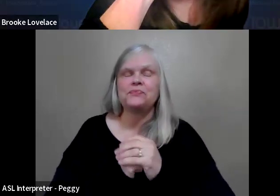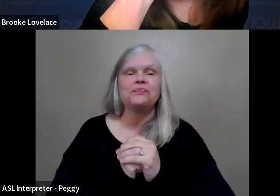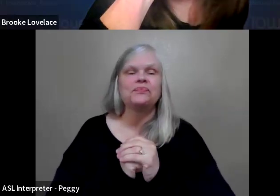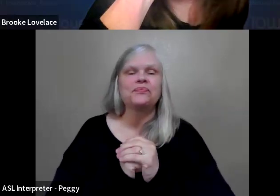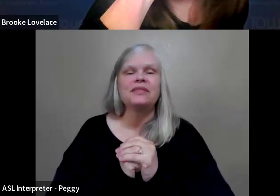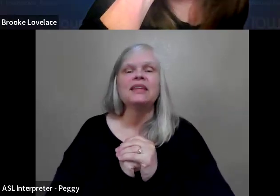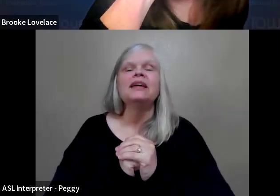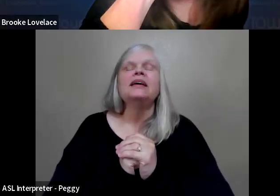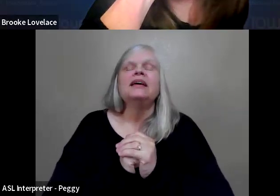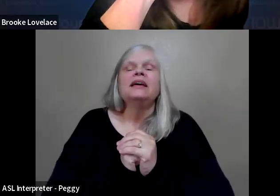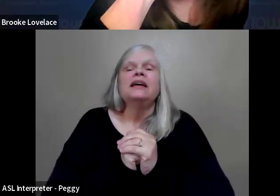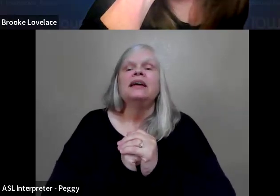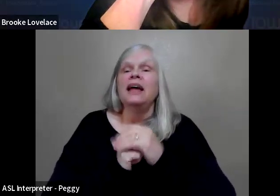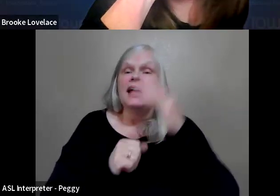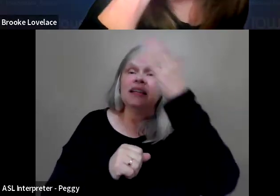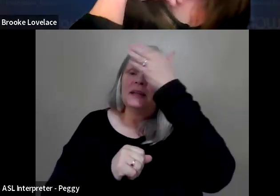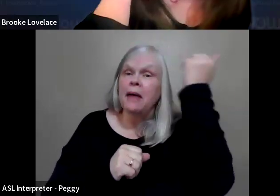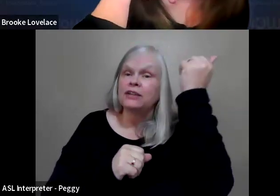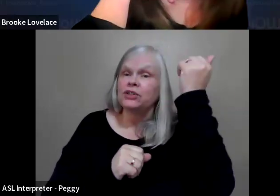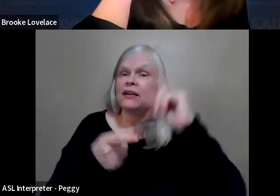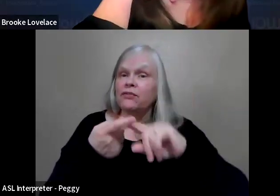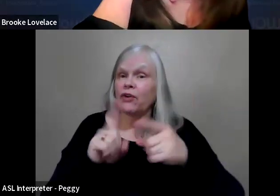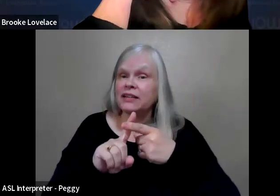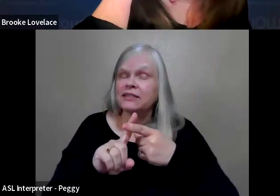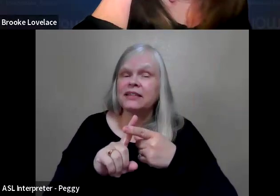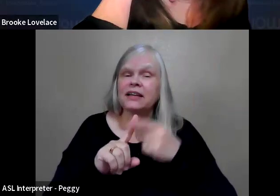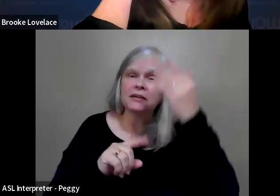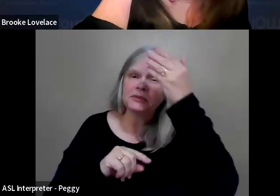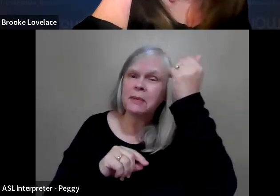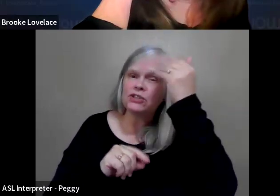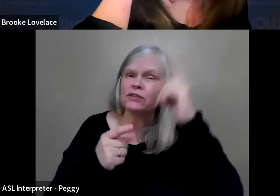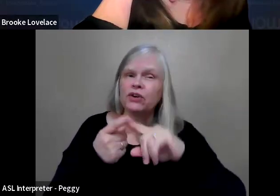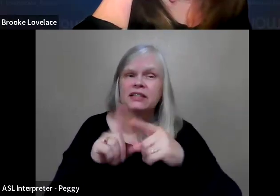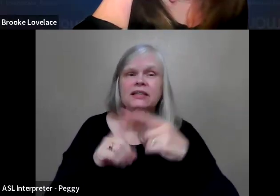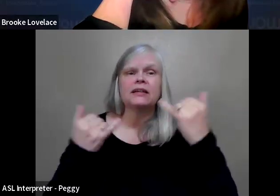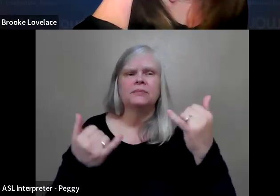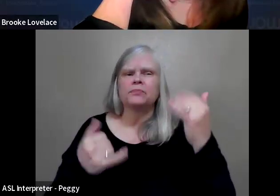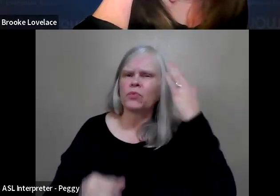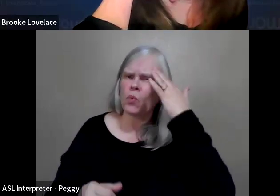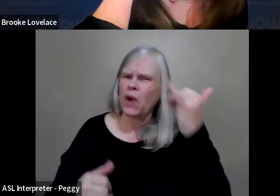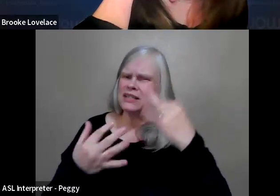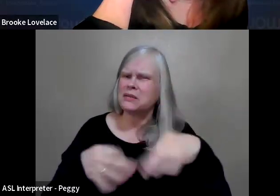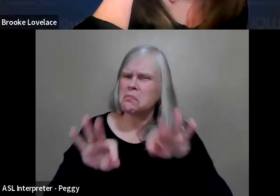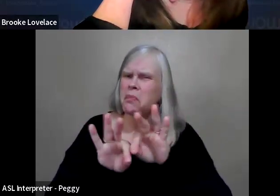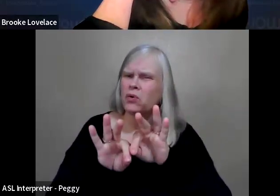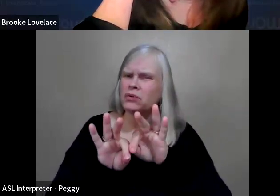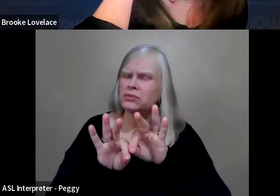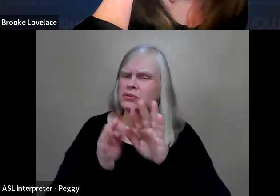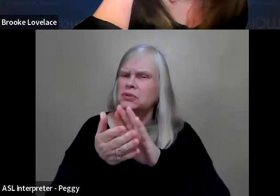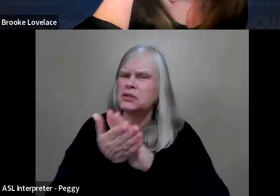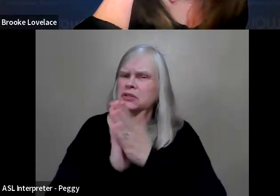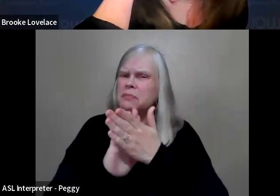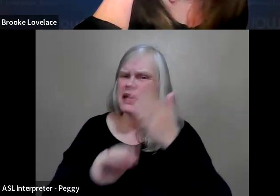Okay, so back to Dementia Friends. We talked about what it is. Now let's talk about why is it important to be a dementia